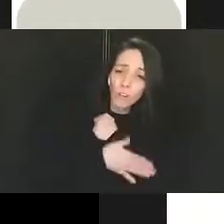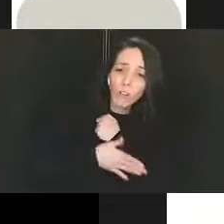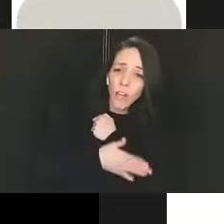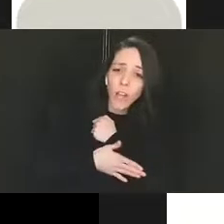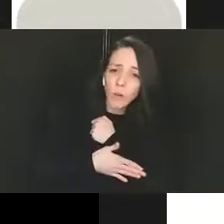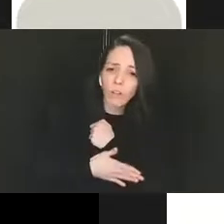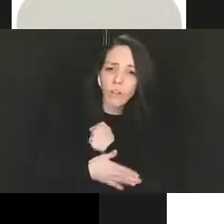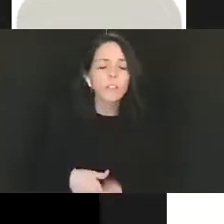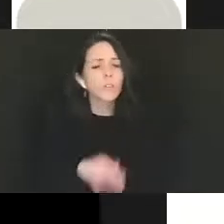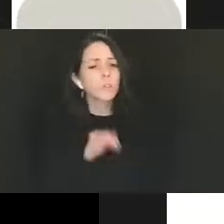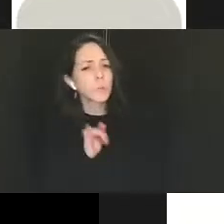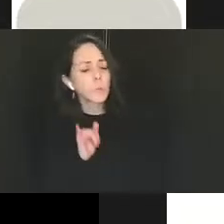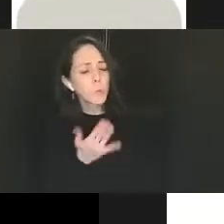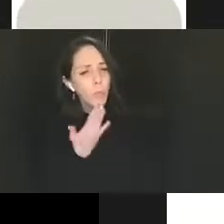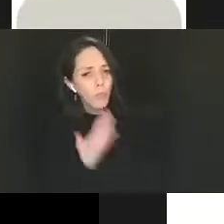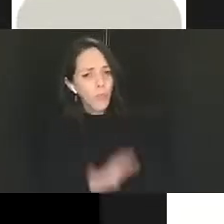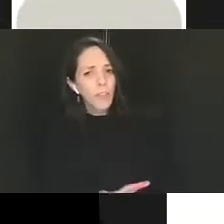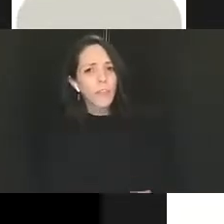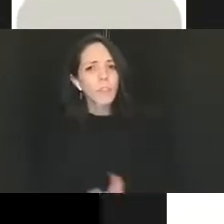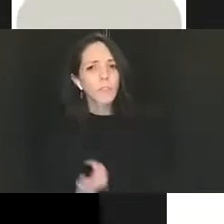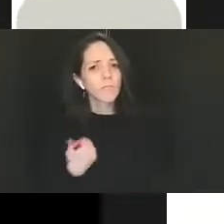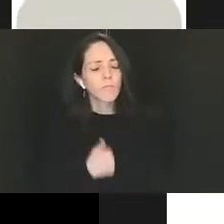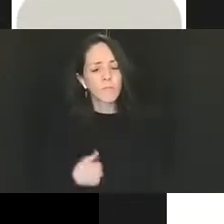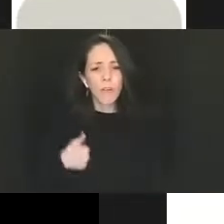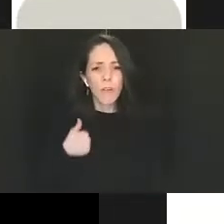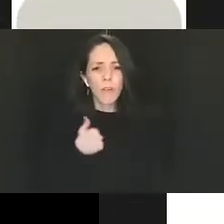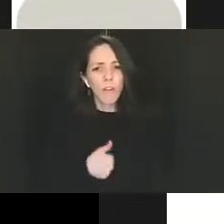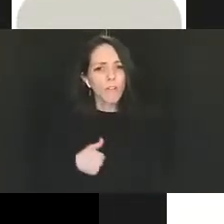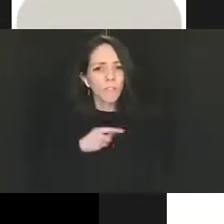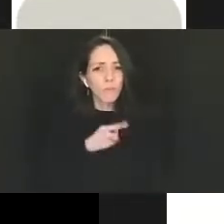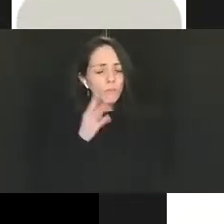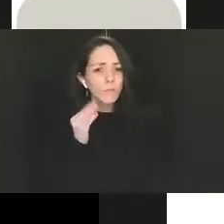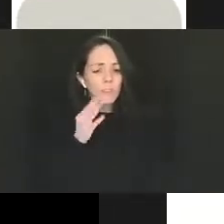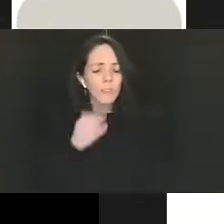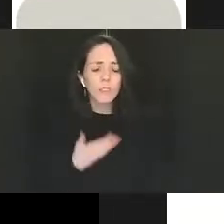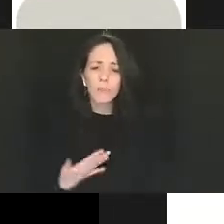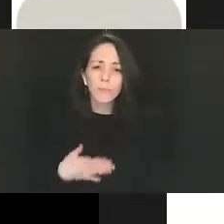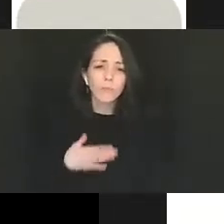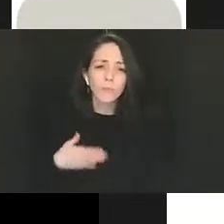Zakia, thank you. And I'm sorry what you have to go through.